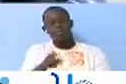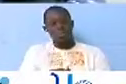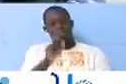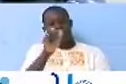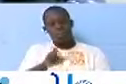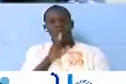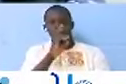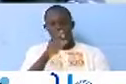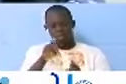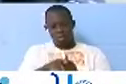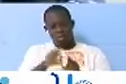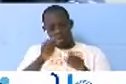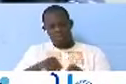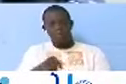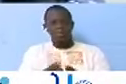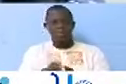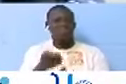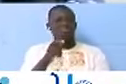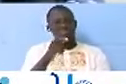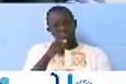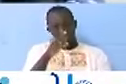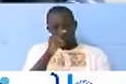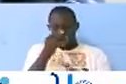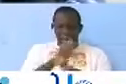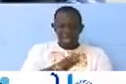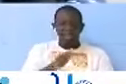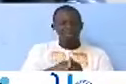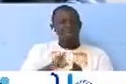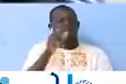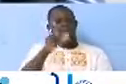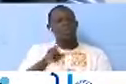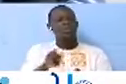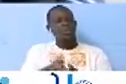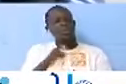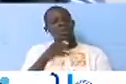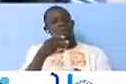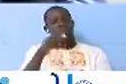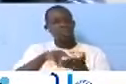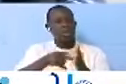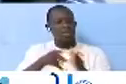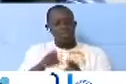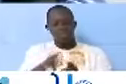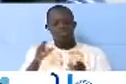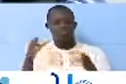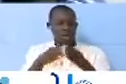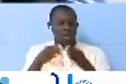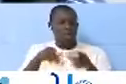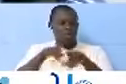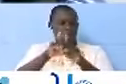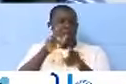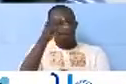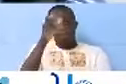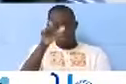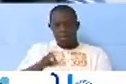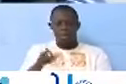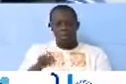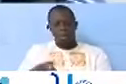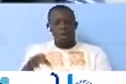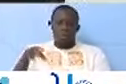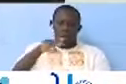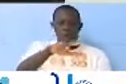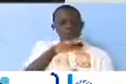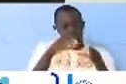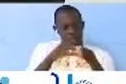somebody's soul can depart, and that person will remain among humans for 40 days. And